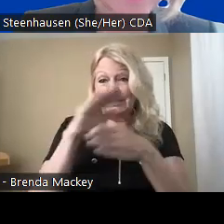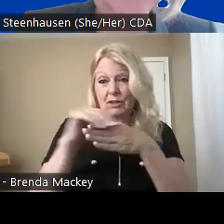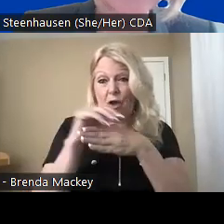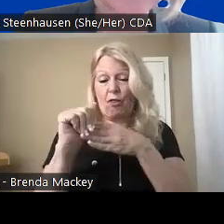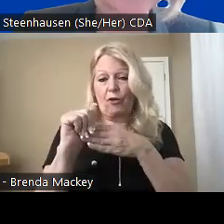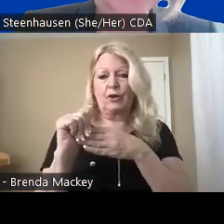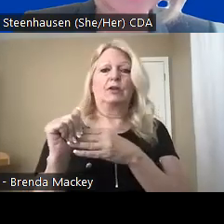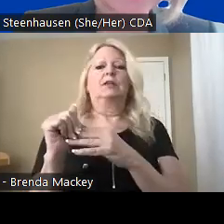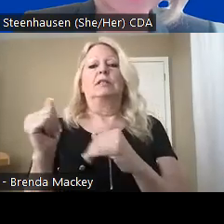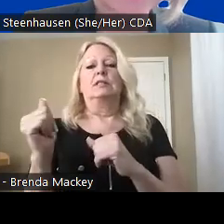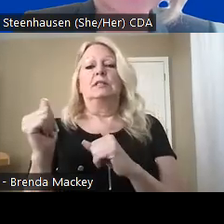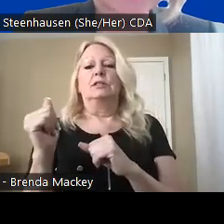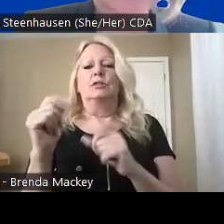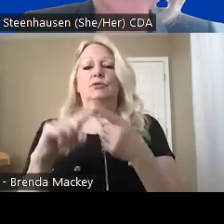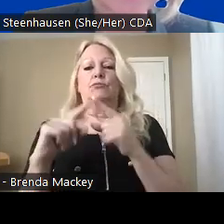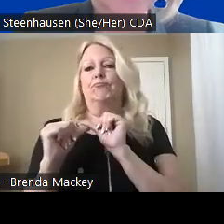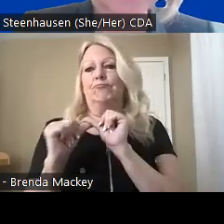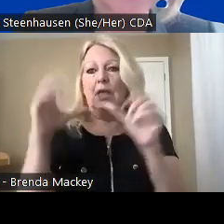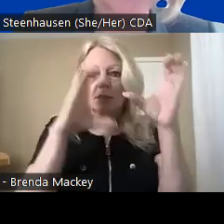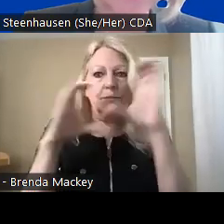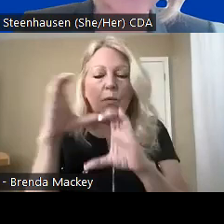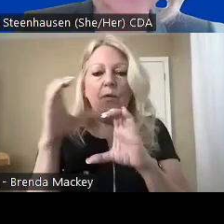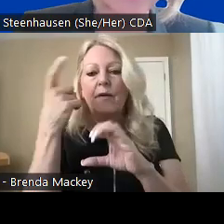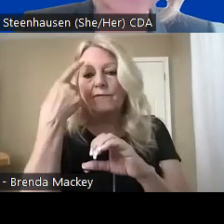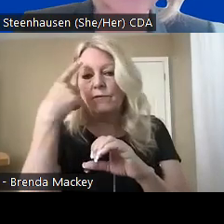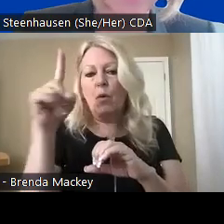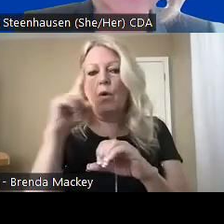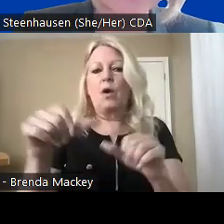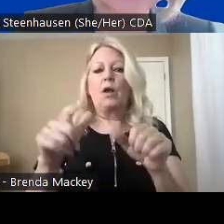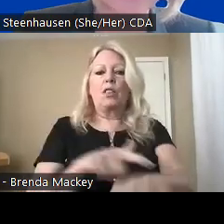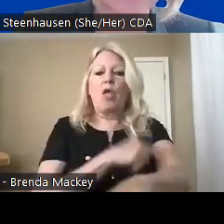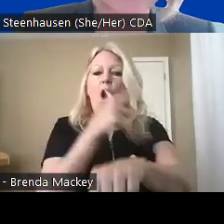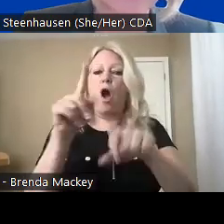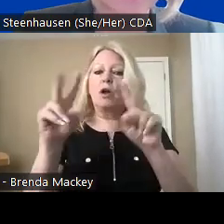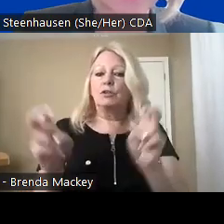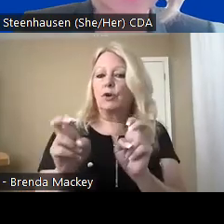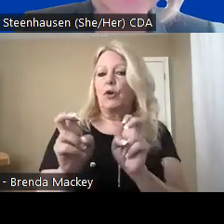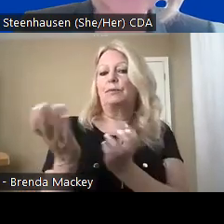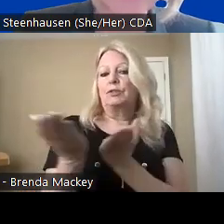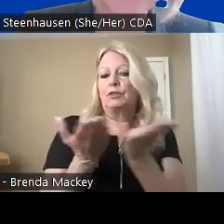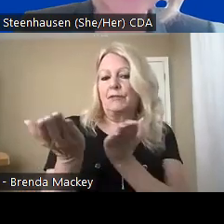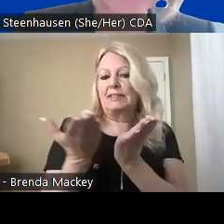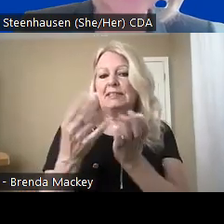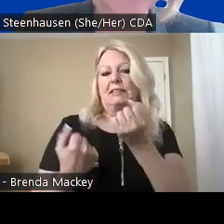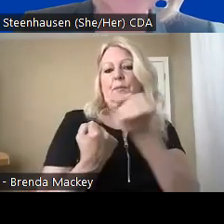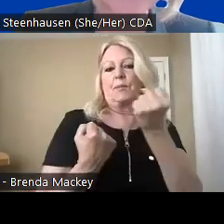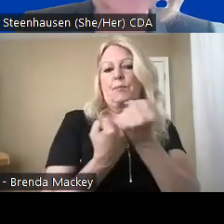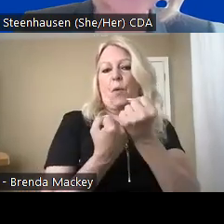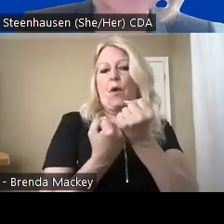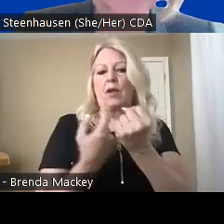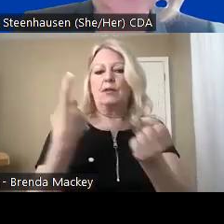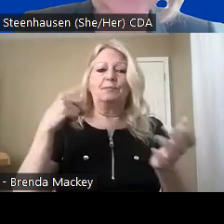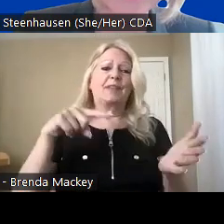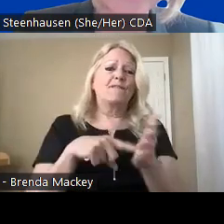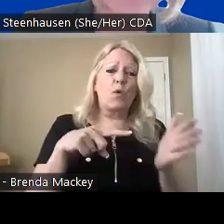explore long-term services and supports and affordability policy and research development. So we're going to be